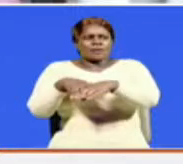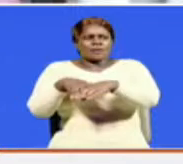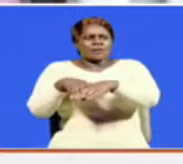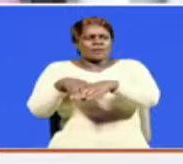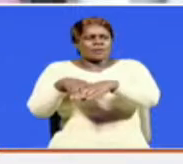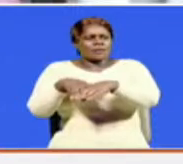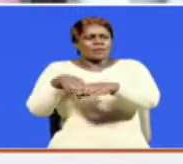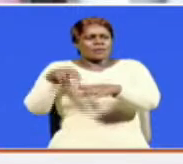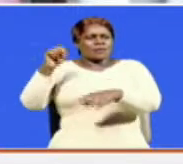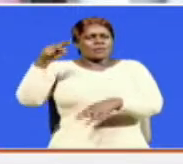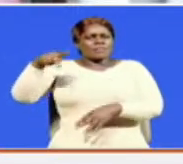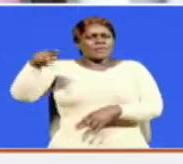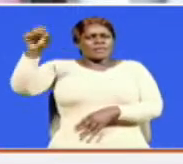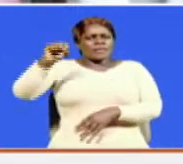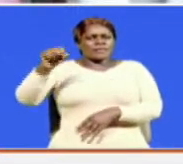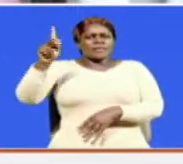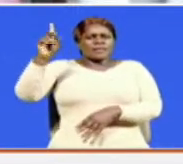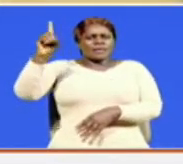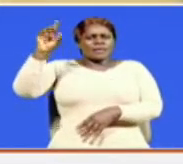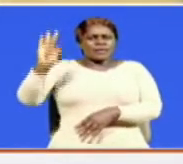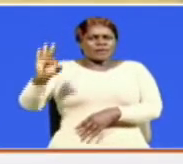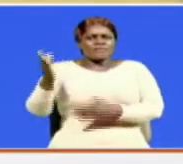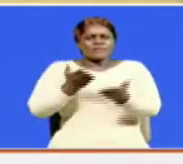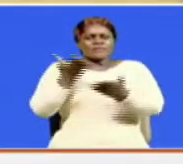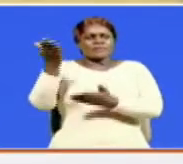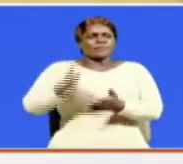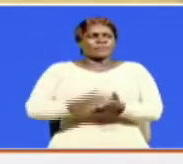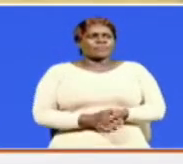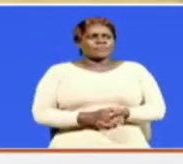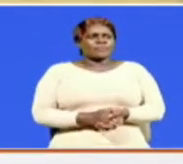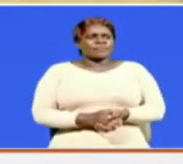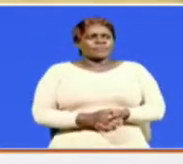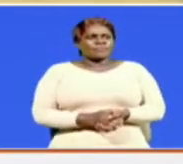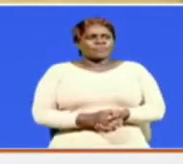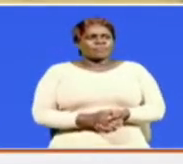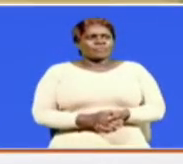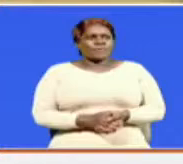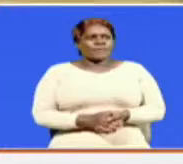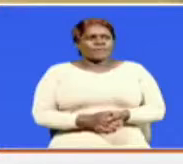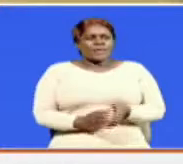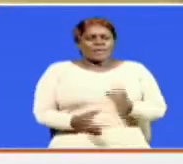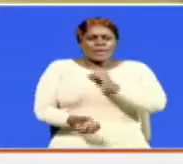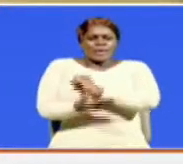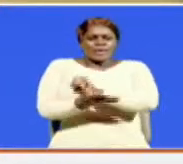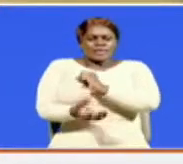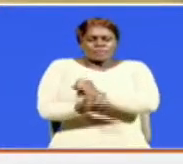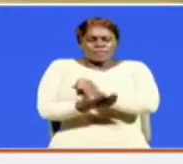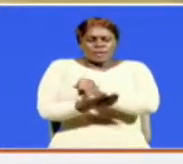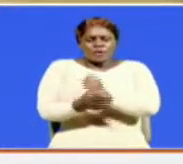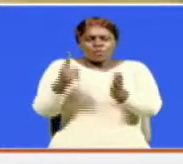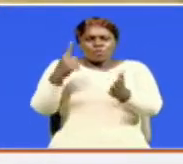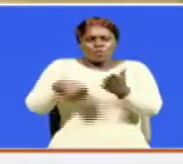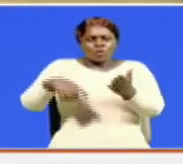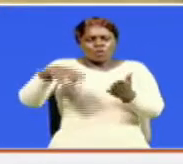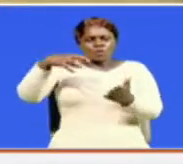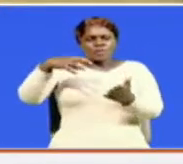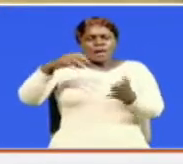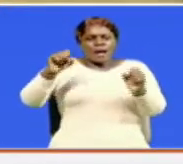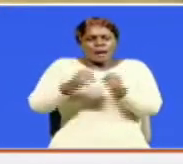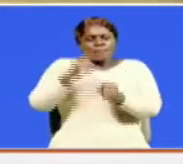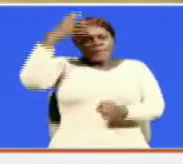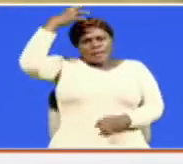the NPS and KDF who are serving there. Give direction as to what happens to Lamu County, because Lamu is part of